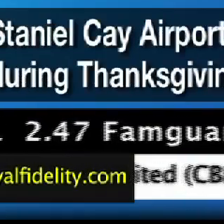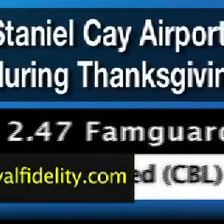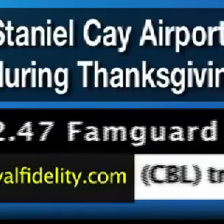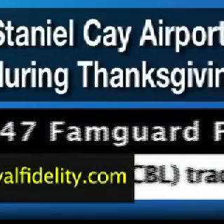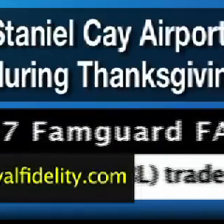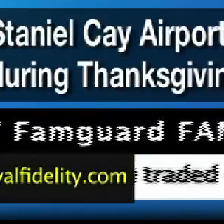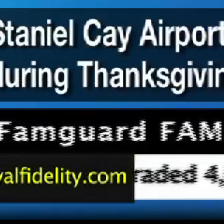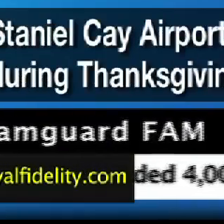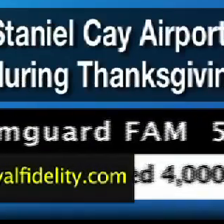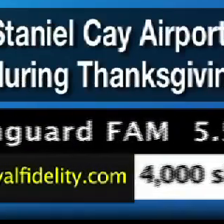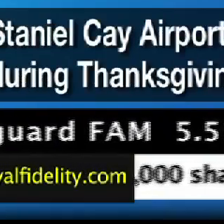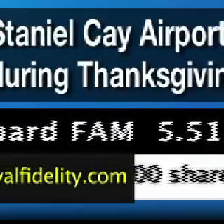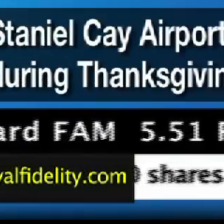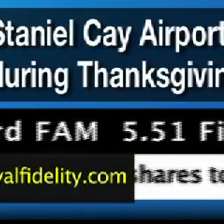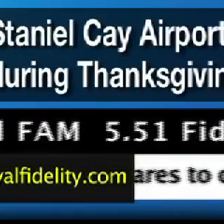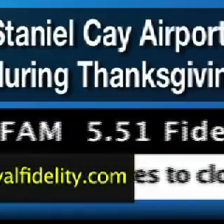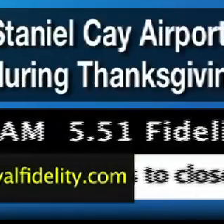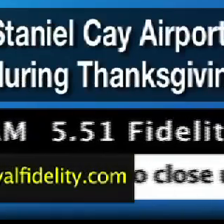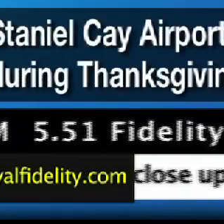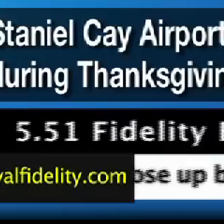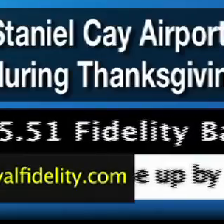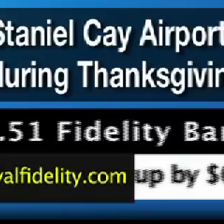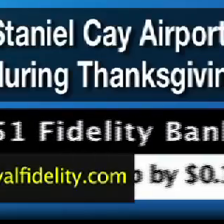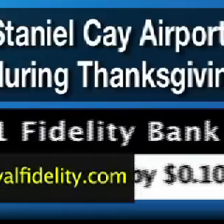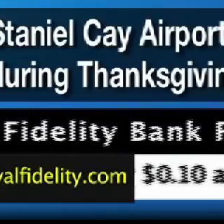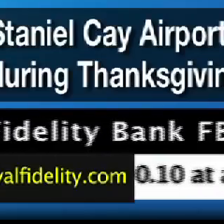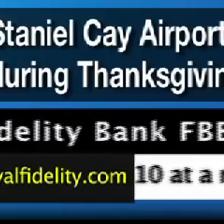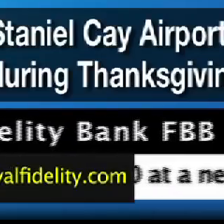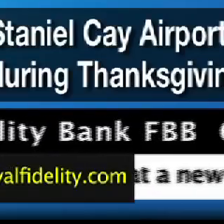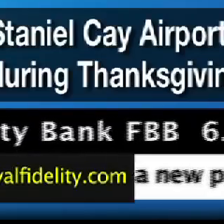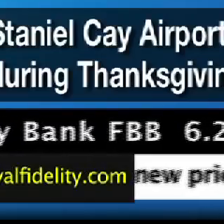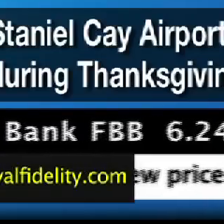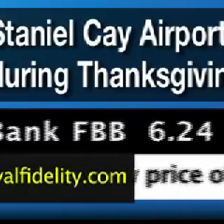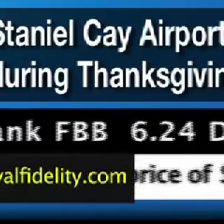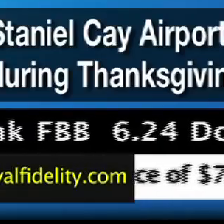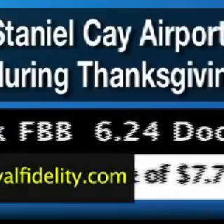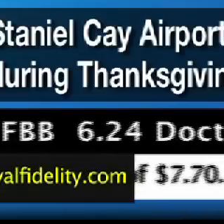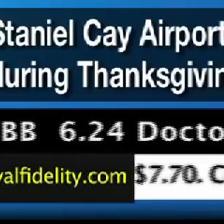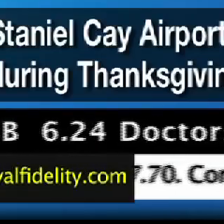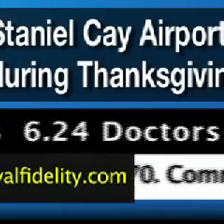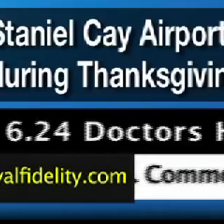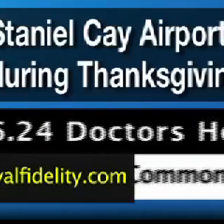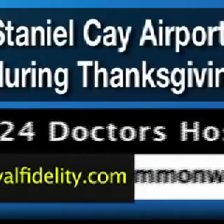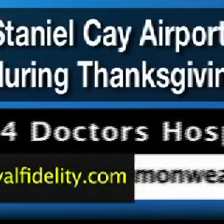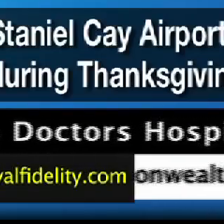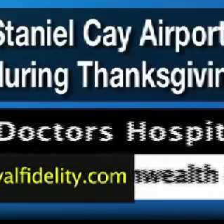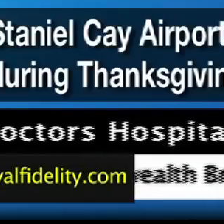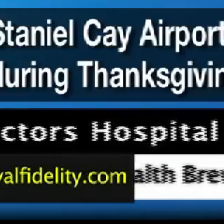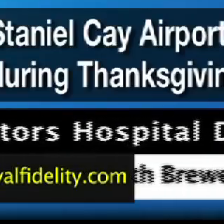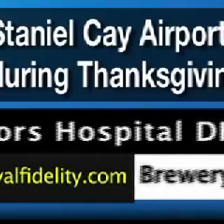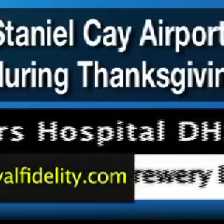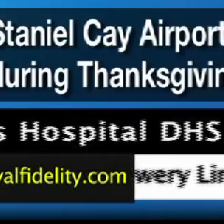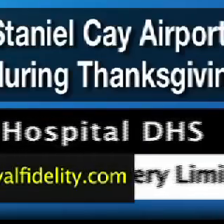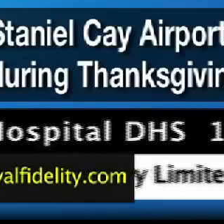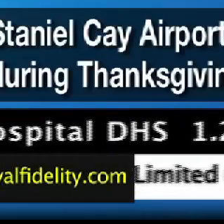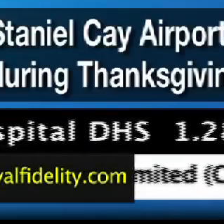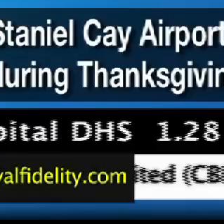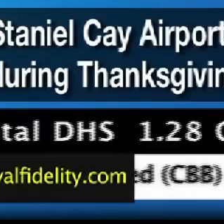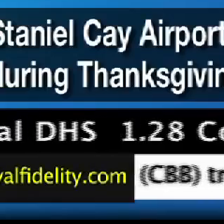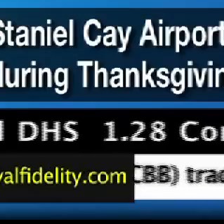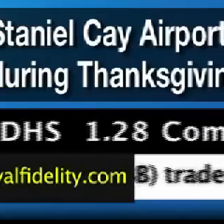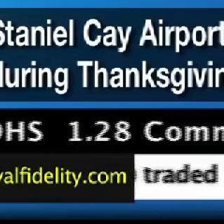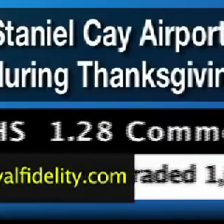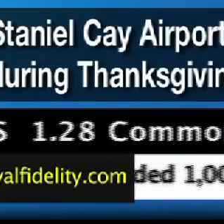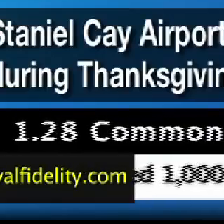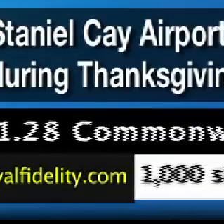other business news, Staniel Key Airport in the Exuma Keys is expected to be reopened around Thanksgiving. The facility was shut down